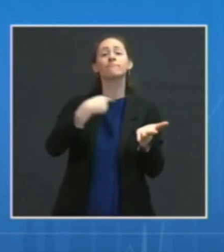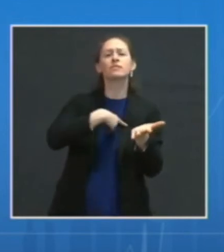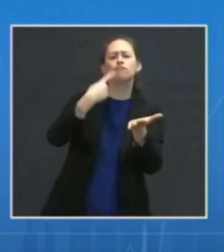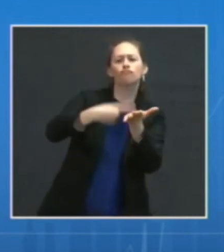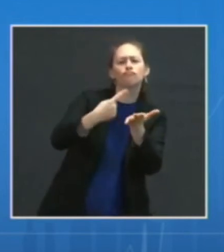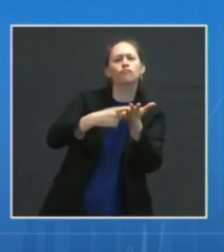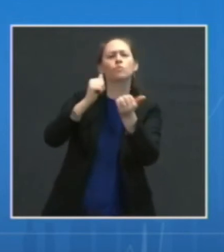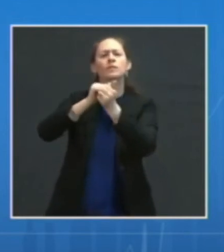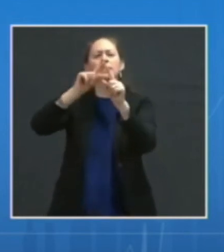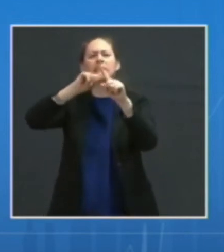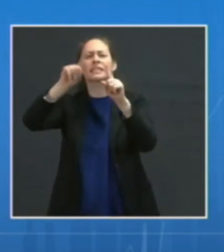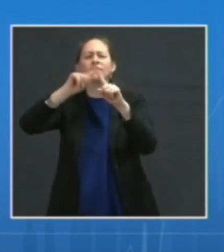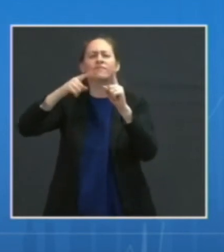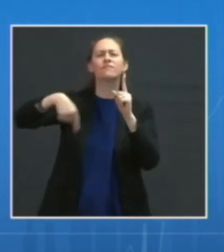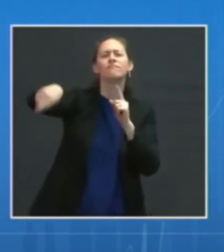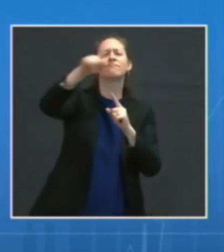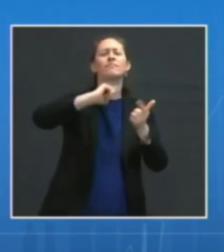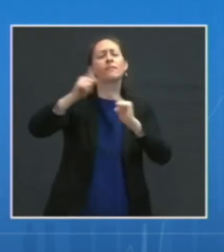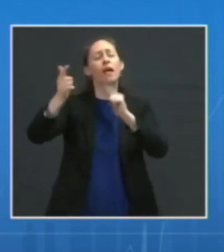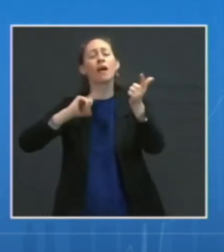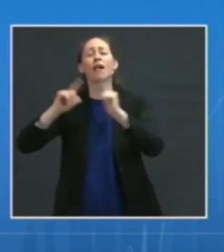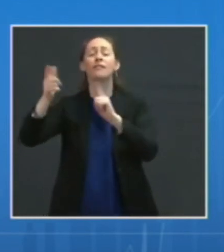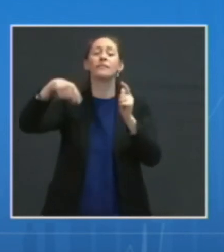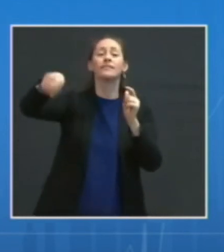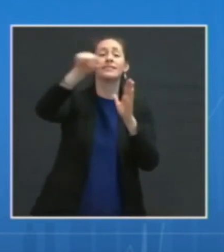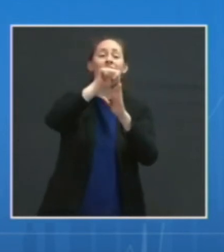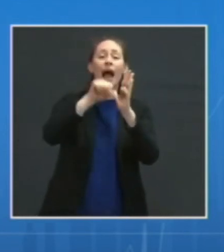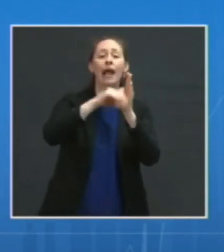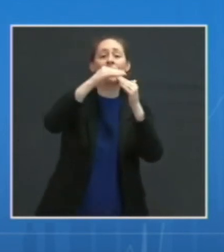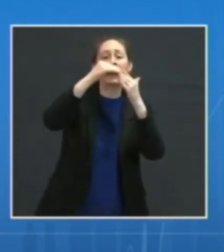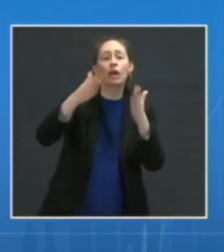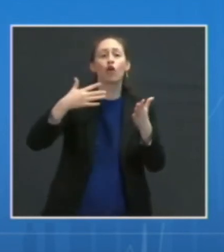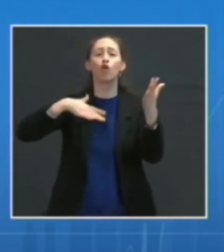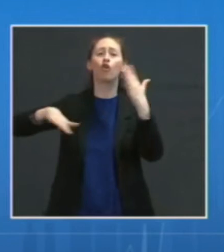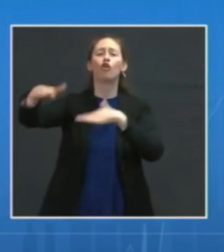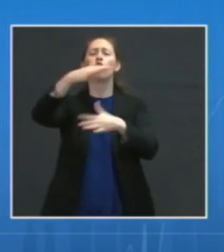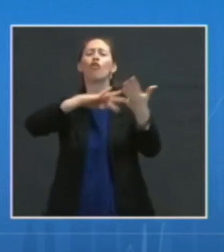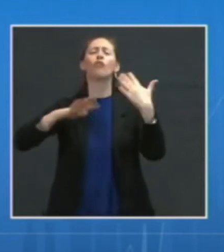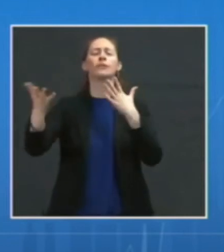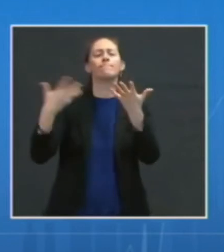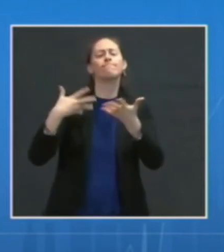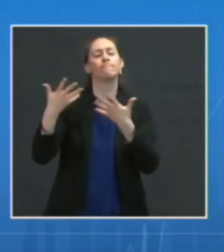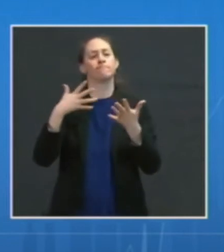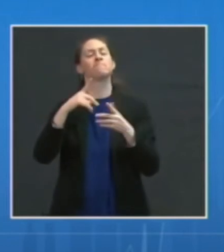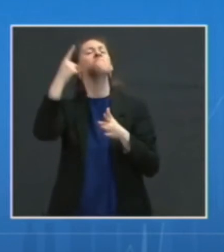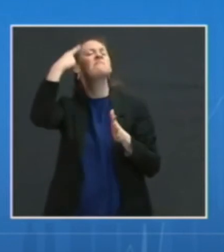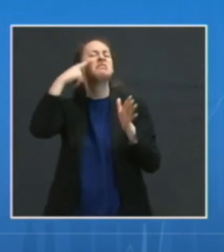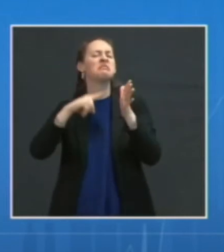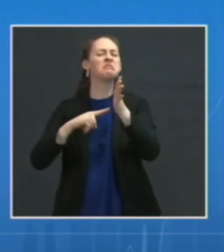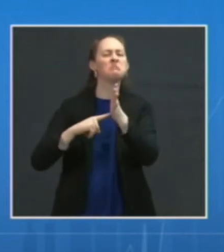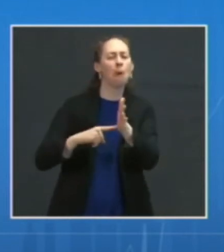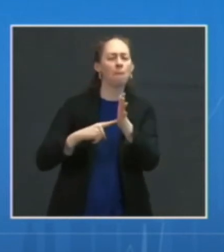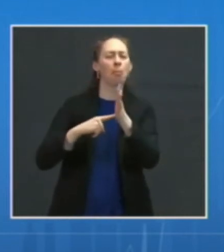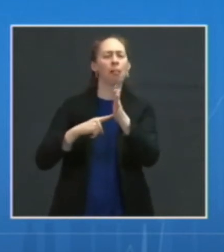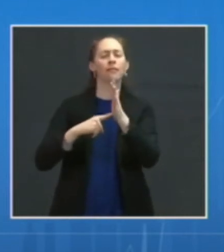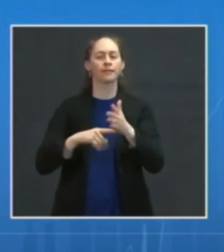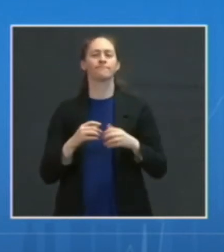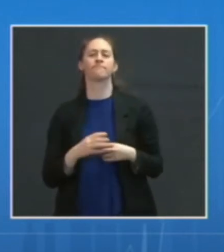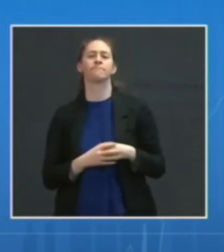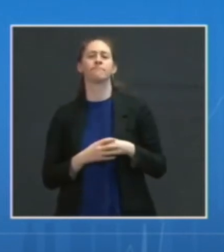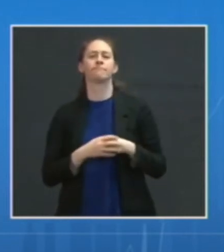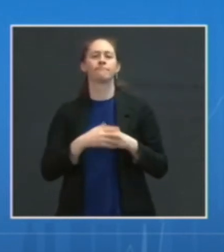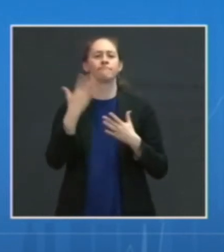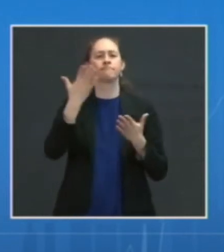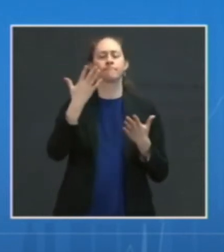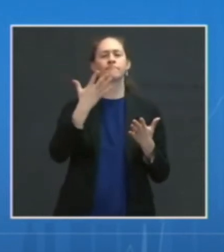forth. To give, as an illustration, we may have a governor who says, we're very interested